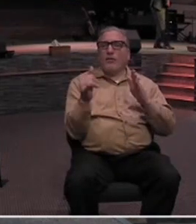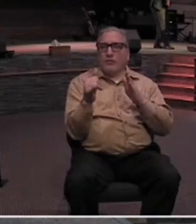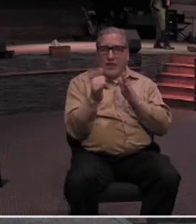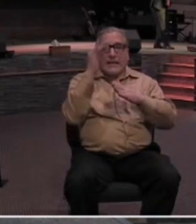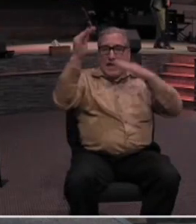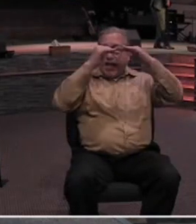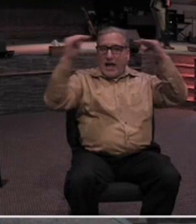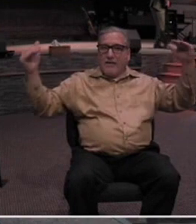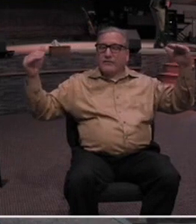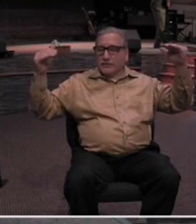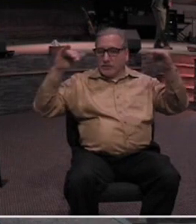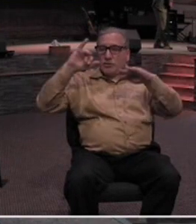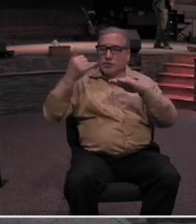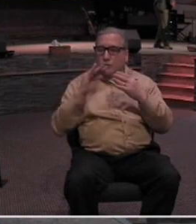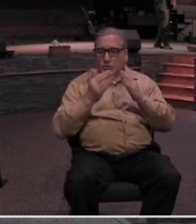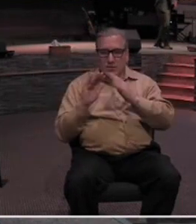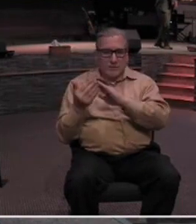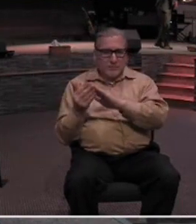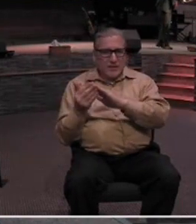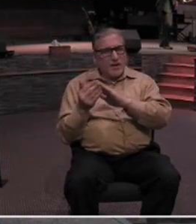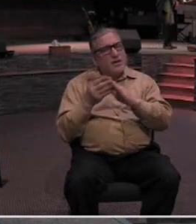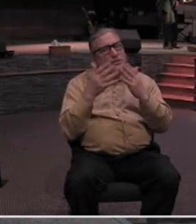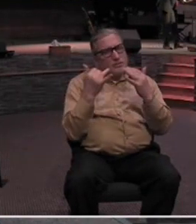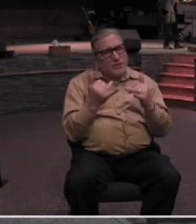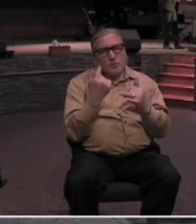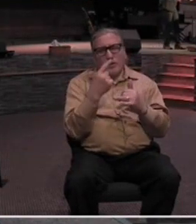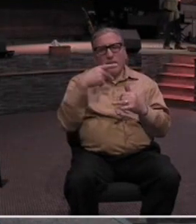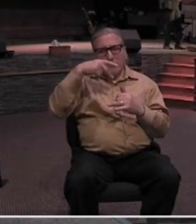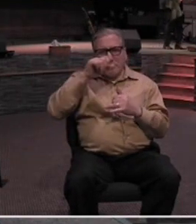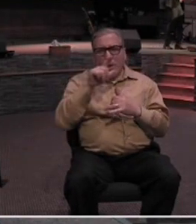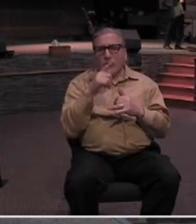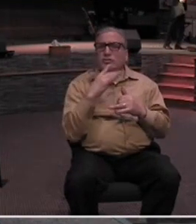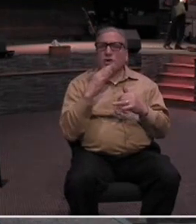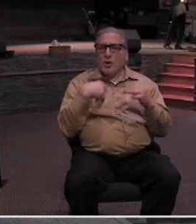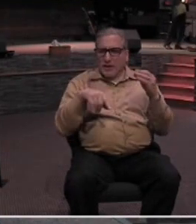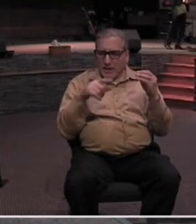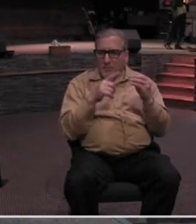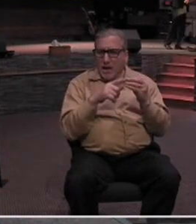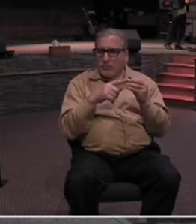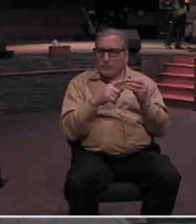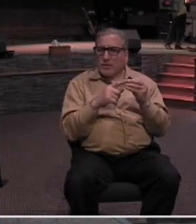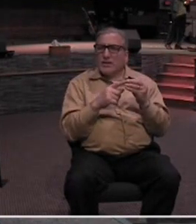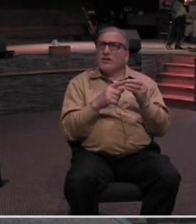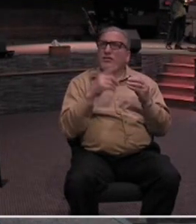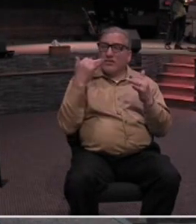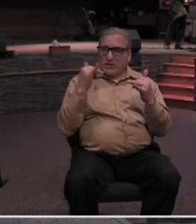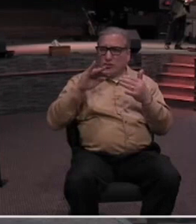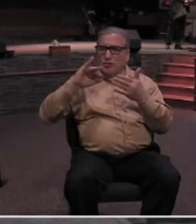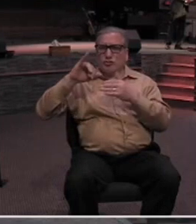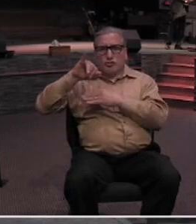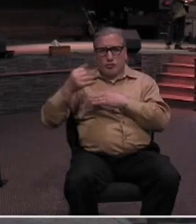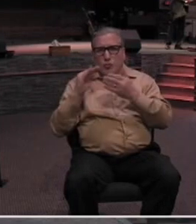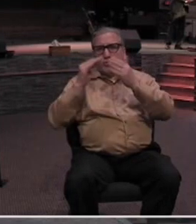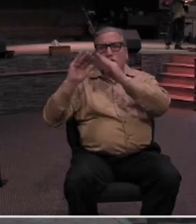Let me say it again. This Jerusalem that Paul was referring to, that Jerusalem which is above, is more than just an idea.